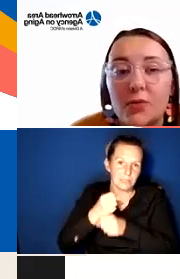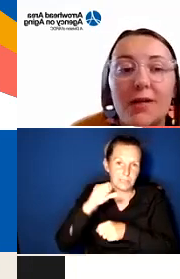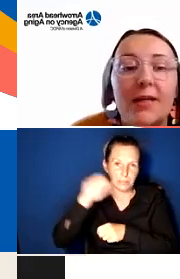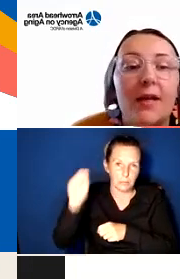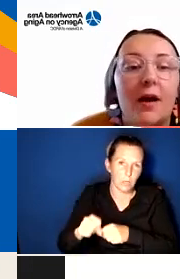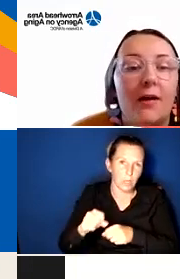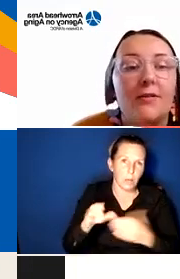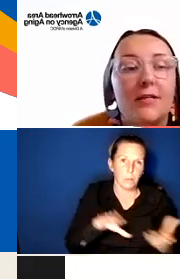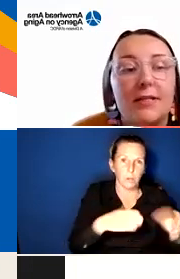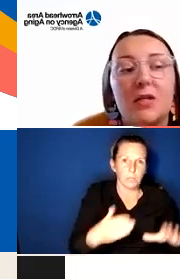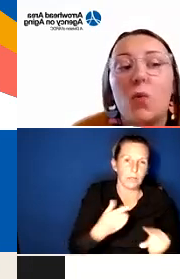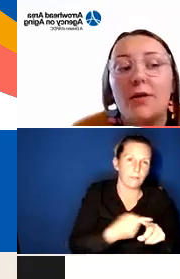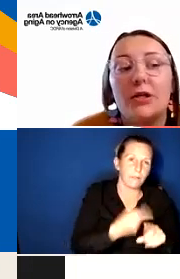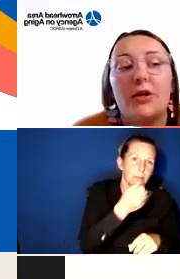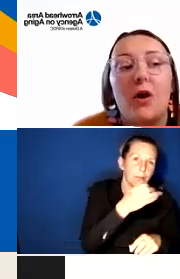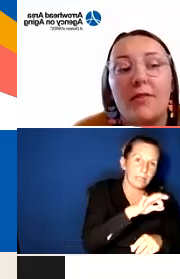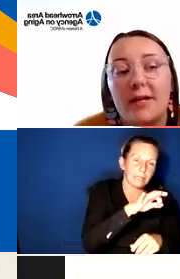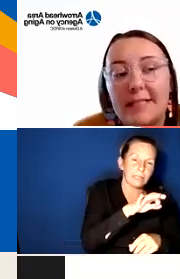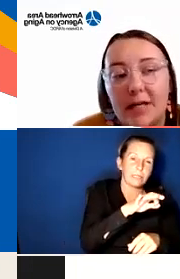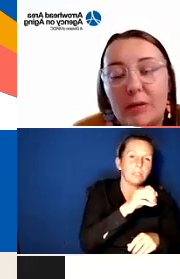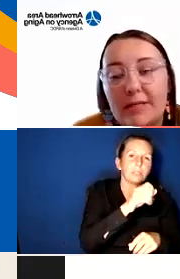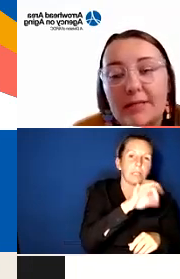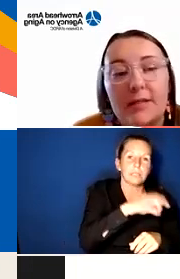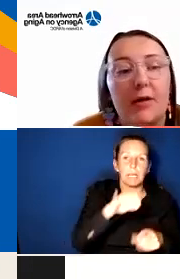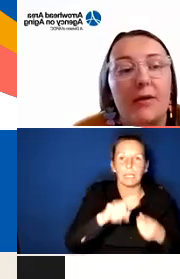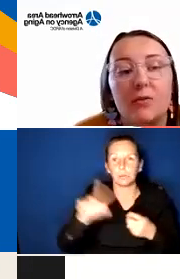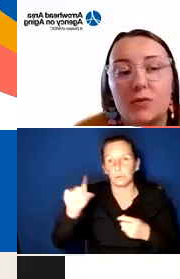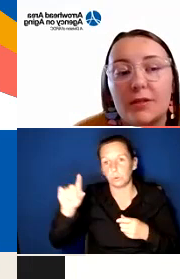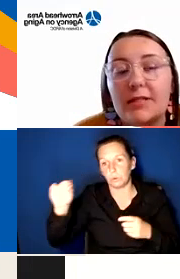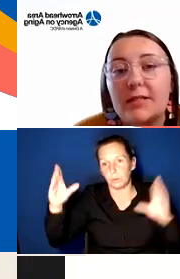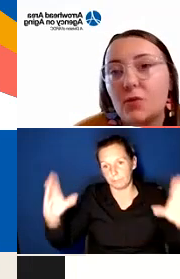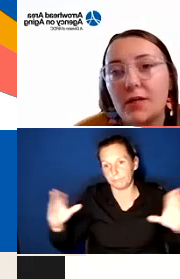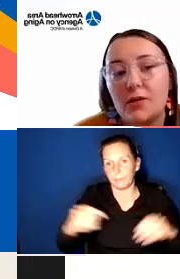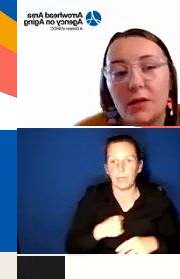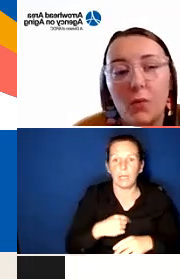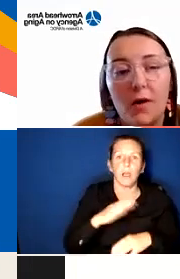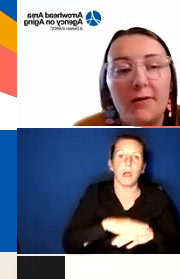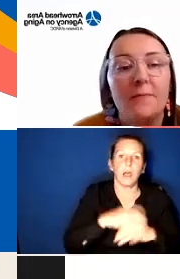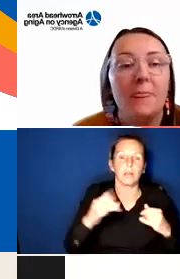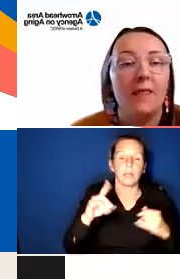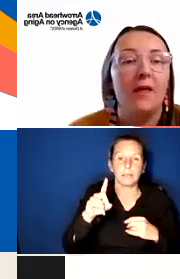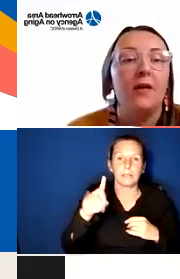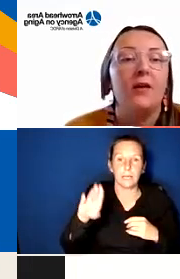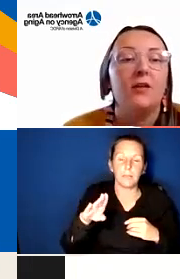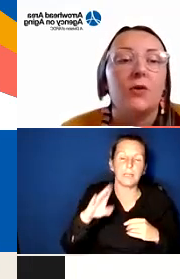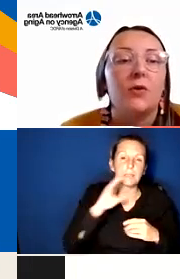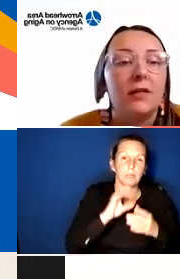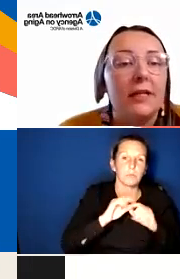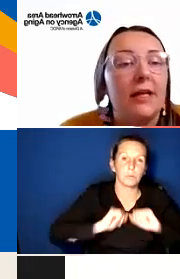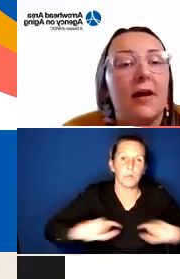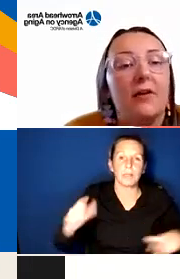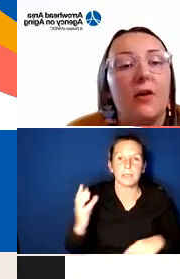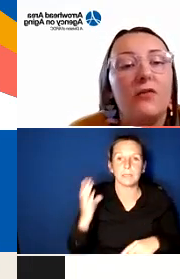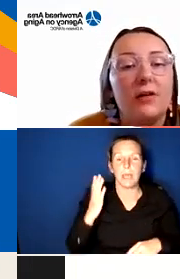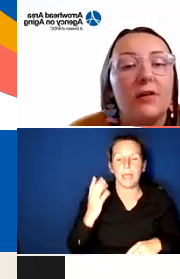to 2020 on the CDC Wonder online database. And this was released in 2021. So